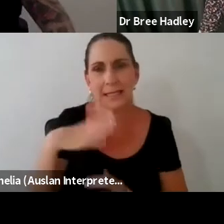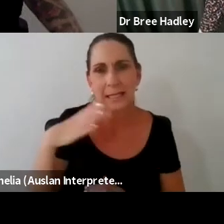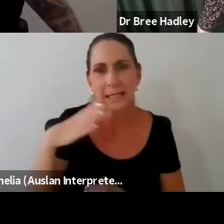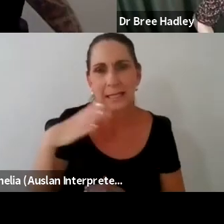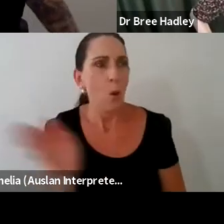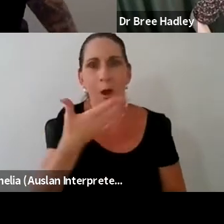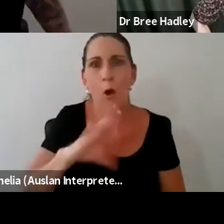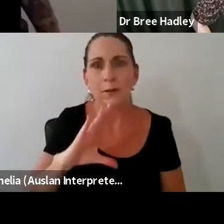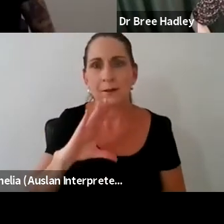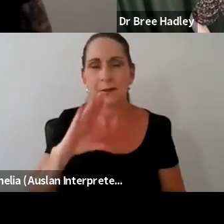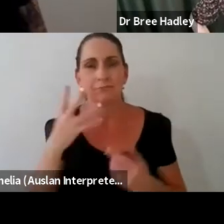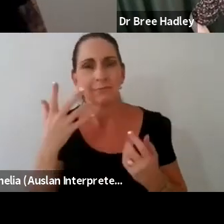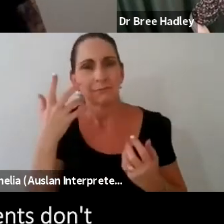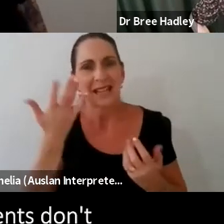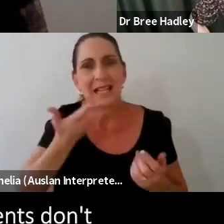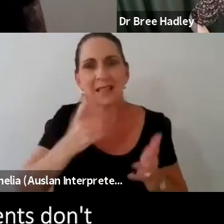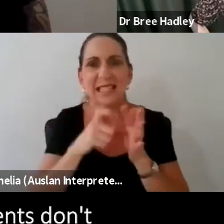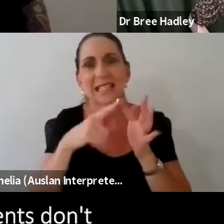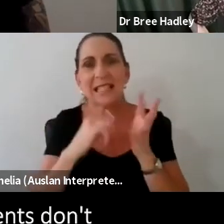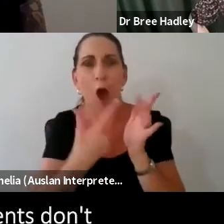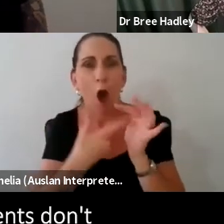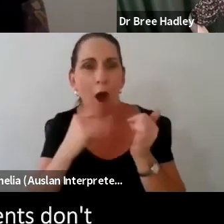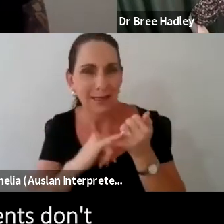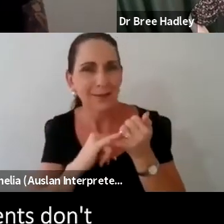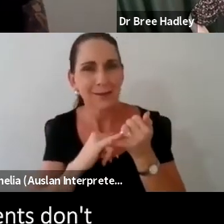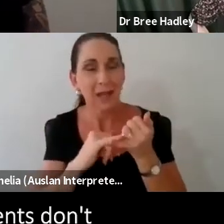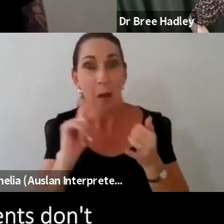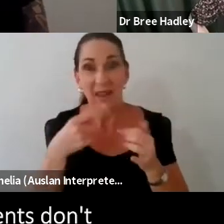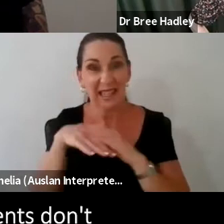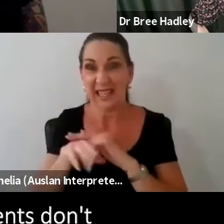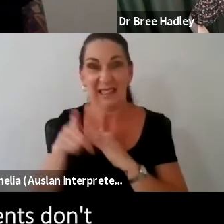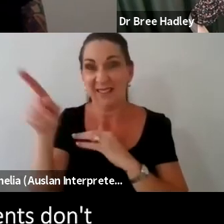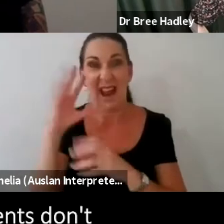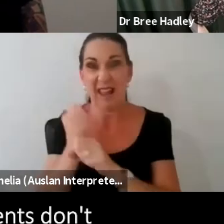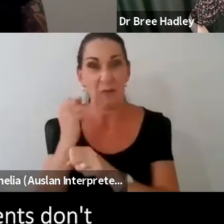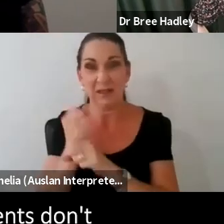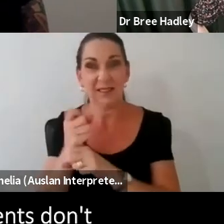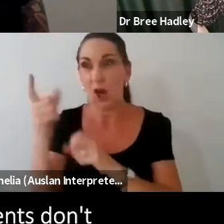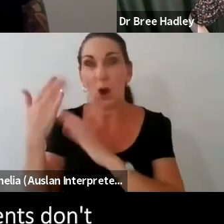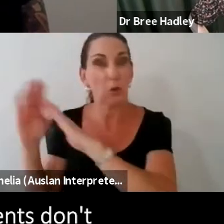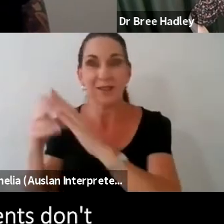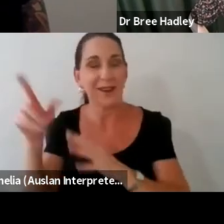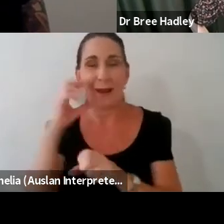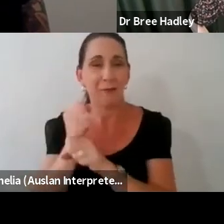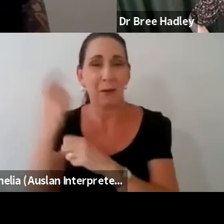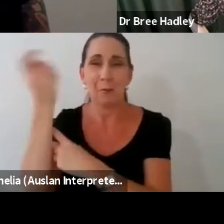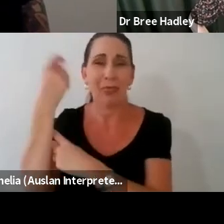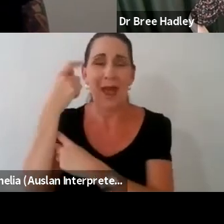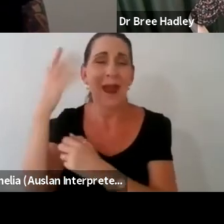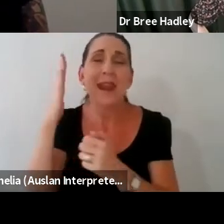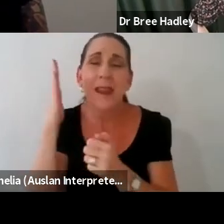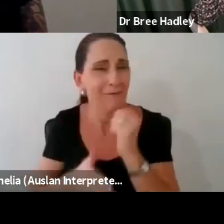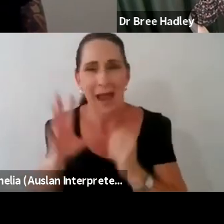happen in society. Our governments don't listen to what we need ever. They